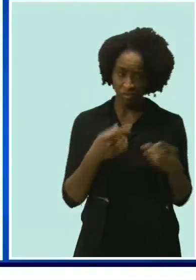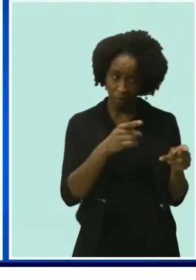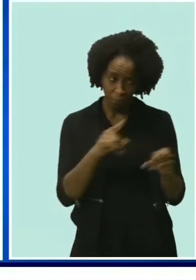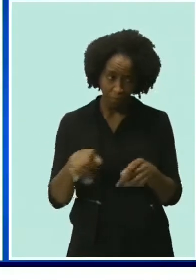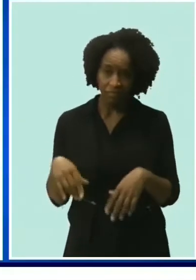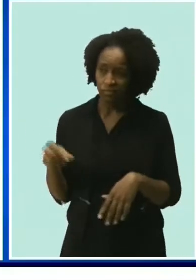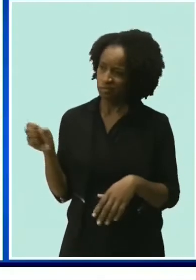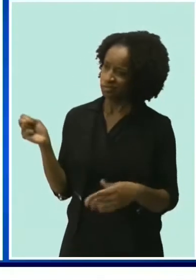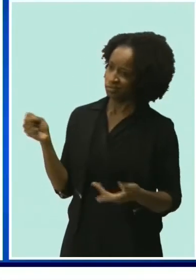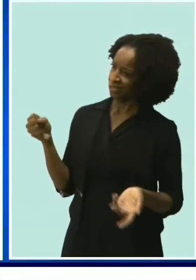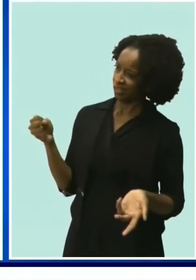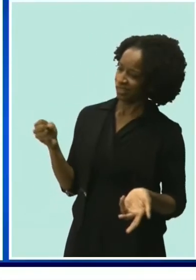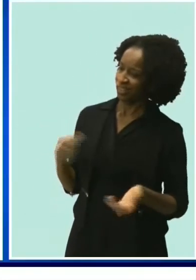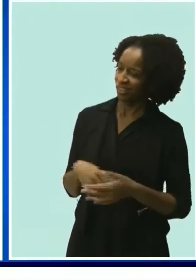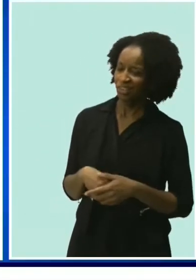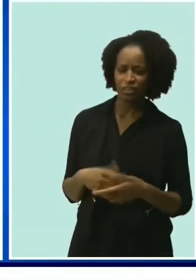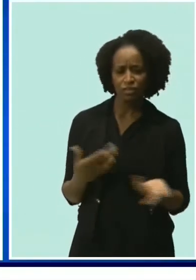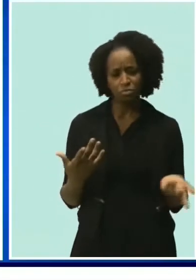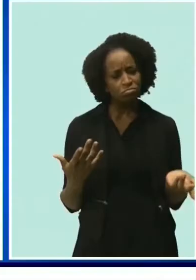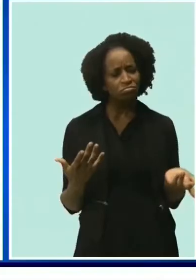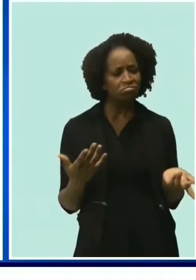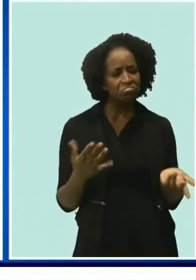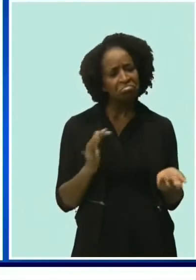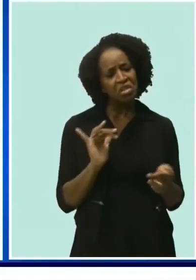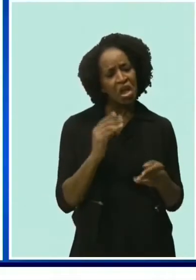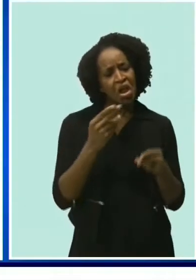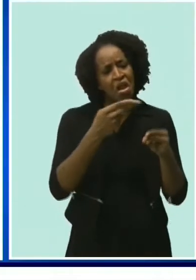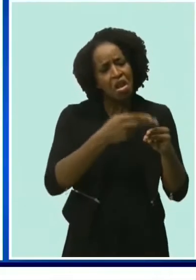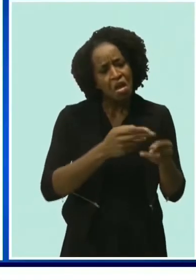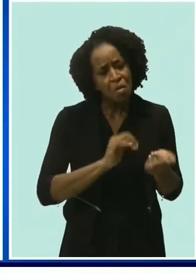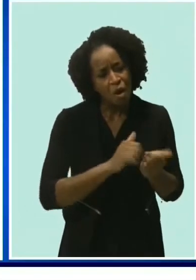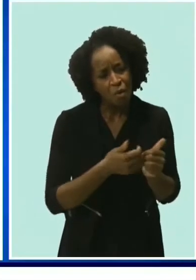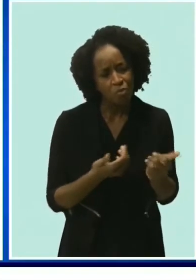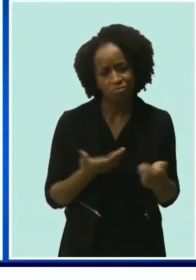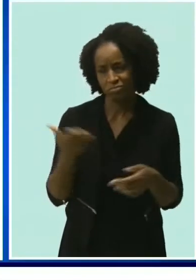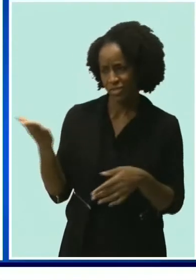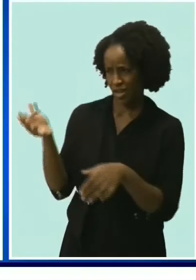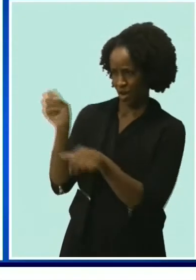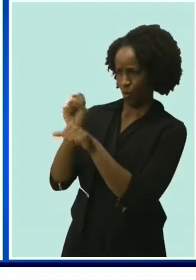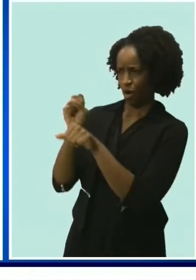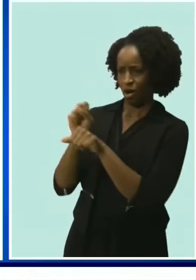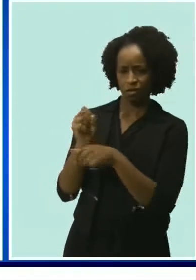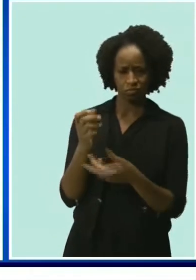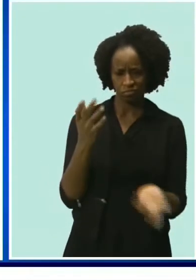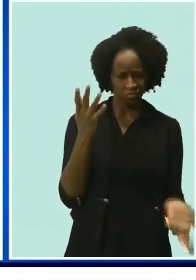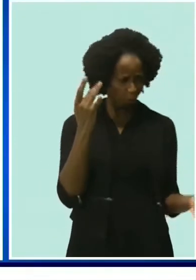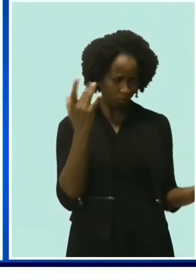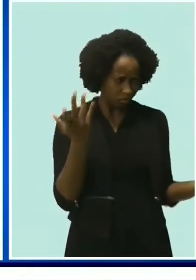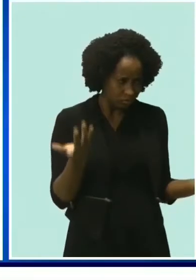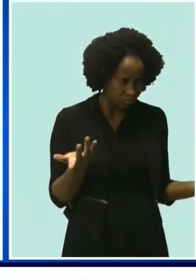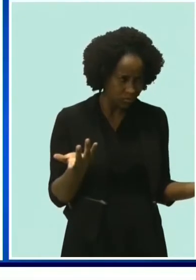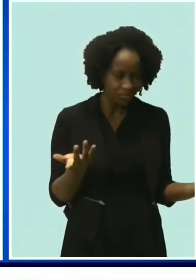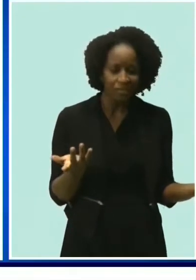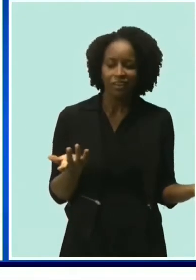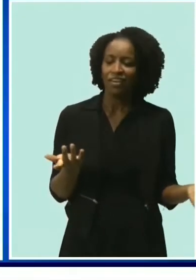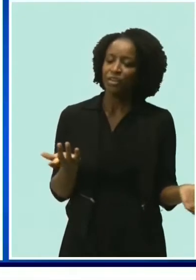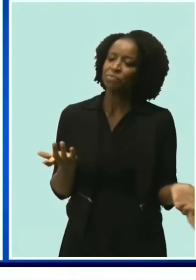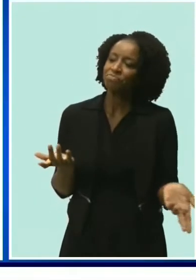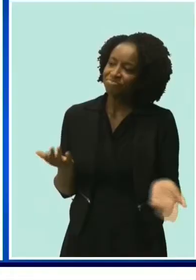everybody got me there. How did you get the nickname Moose? From hard work. Why? Because I was so big at the